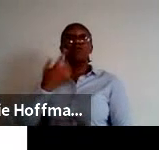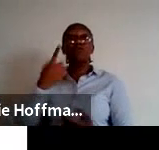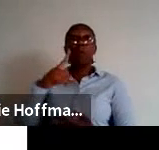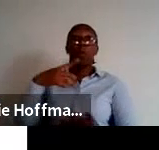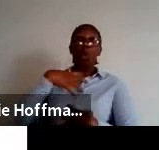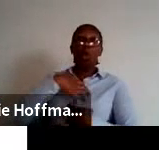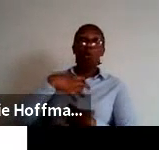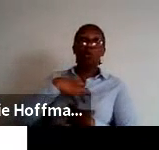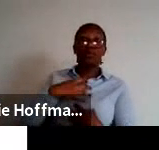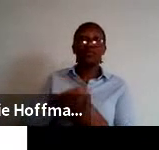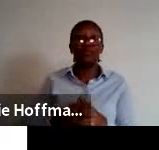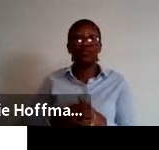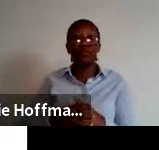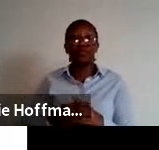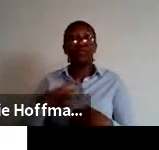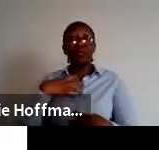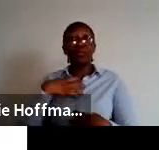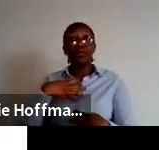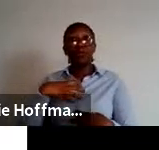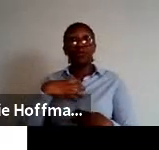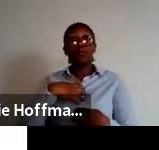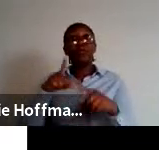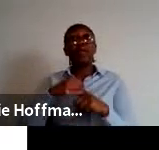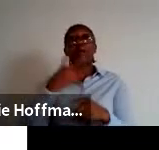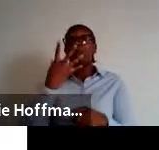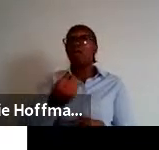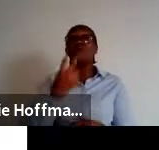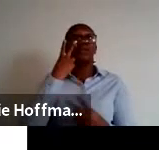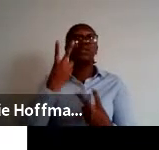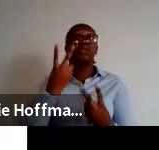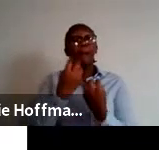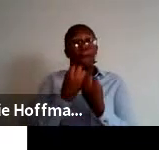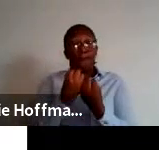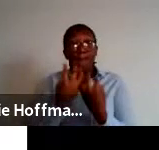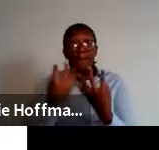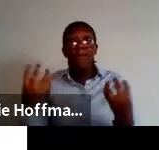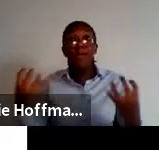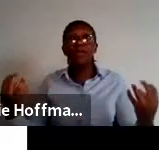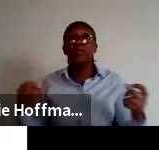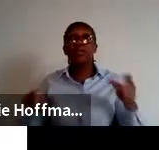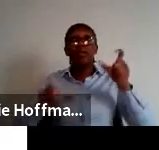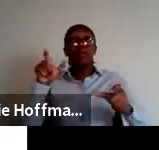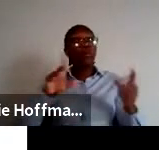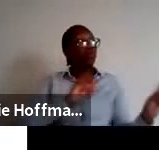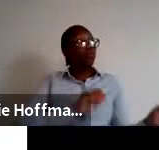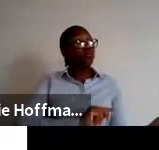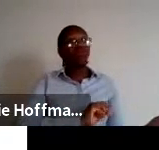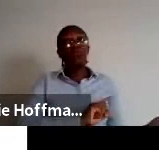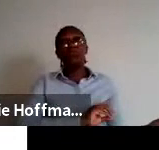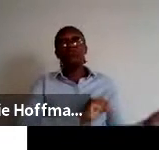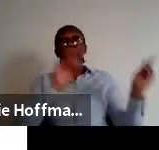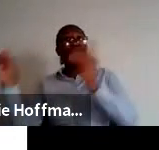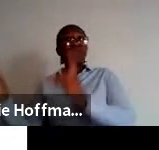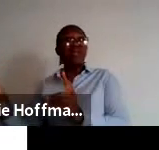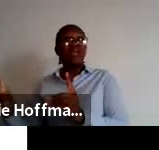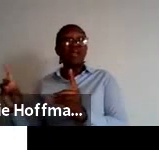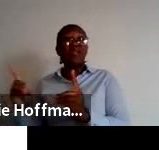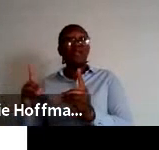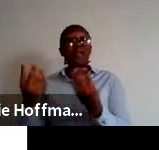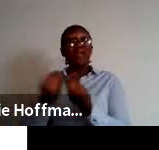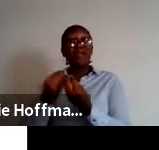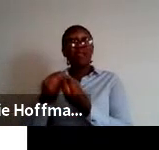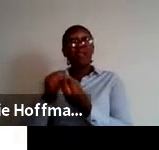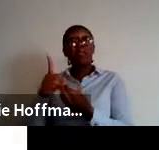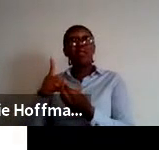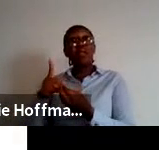are manufactured. But there is a lot of trafficking of such to go to deprive the countries that